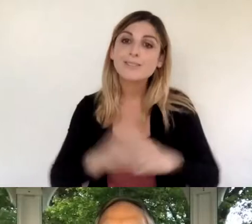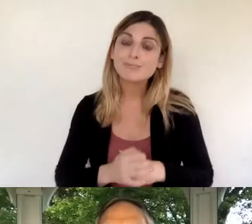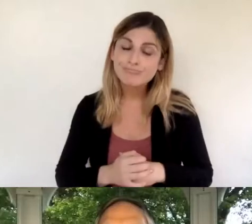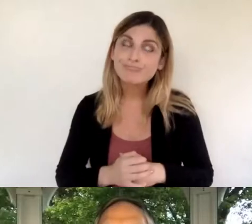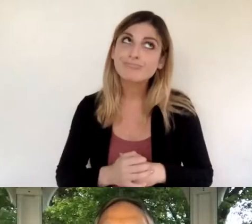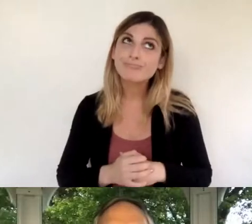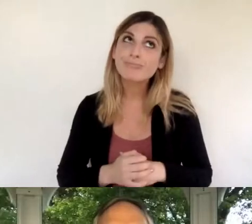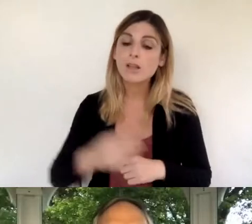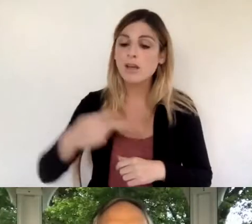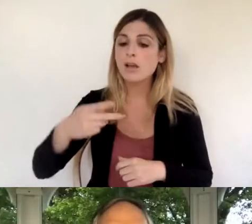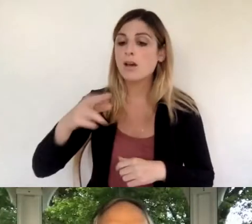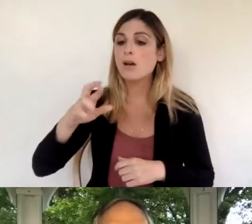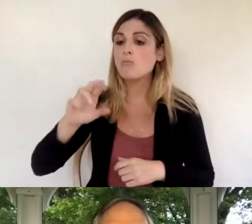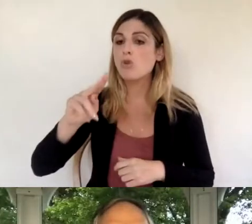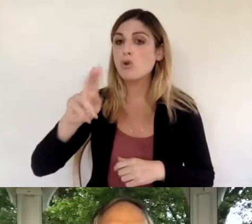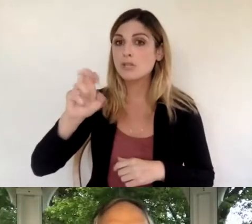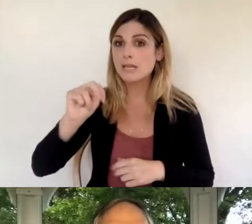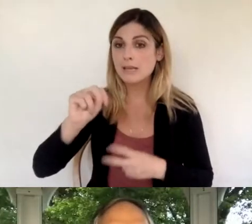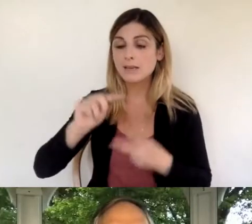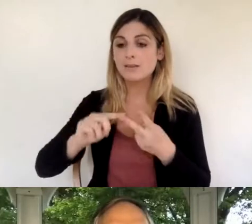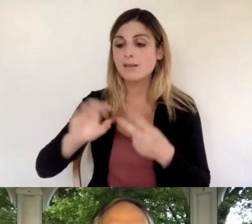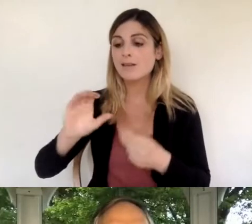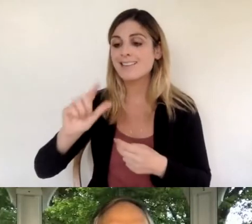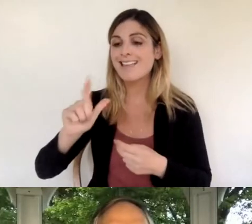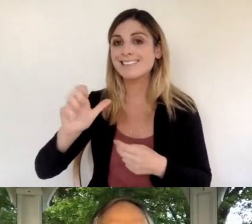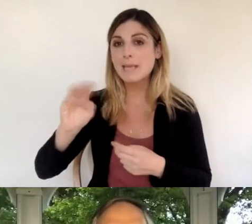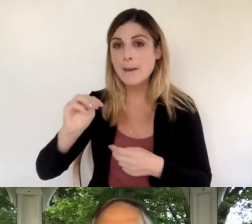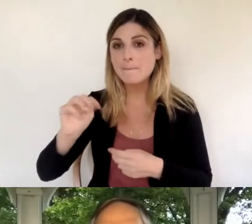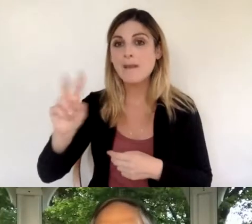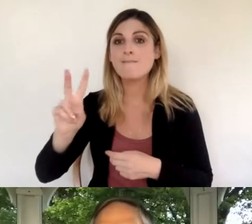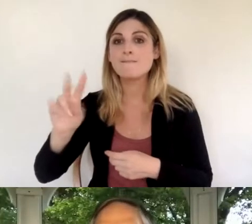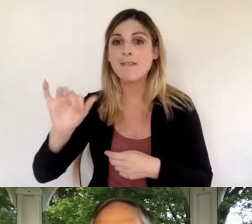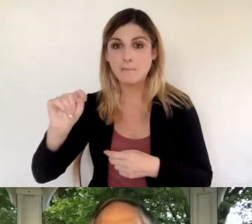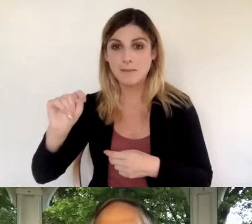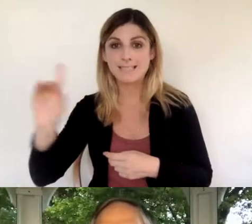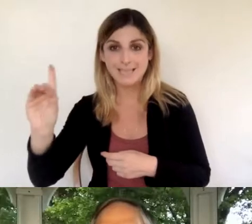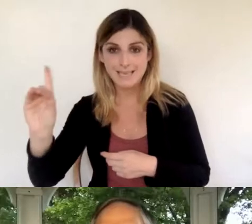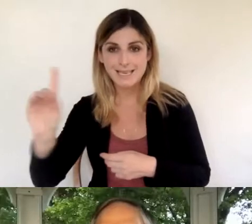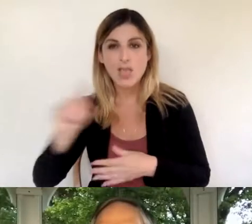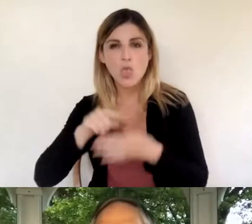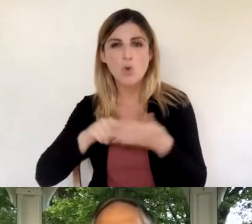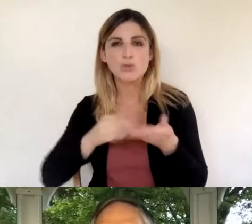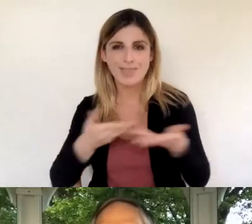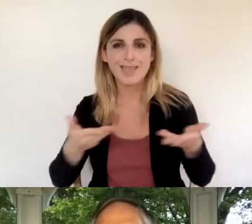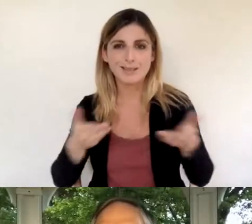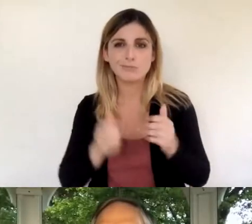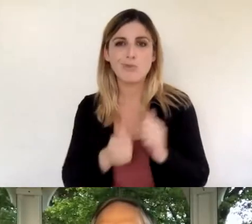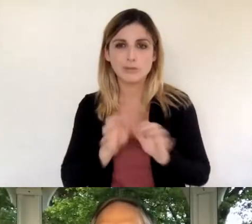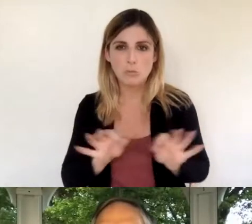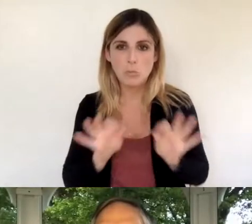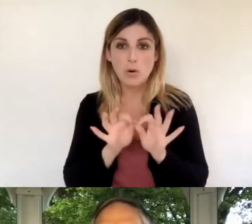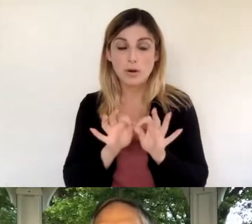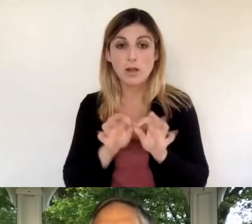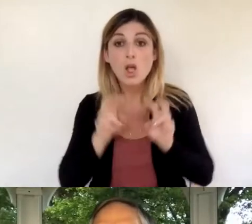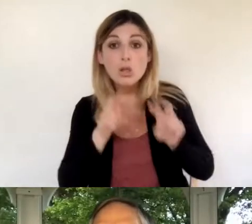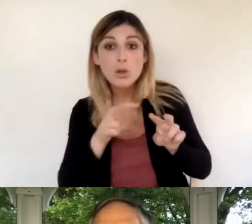exercise, protein, calcium, vitamin D, those are the things. I mean, you want to look at all of the recommendations that I made about eating lots